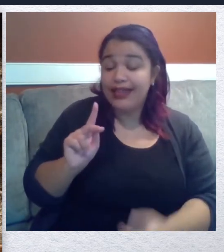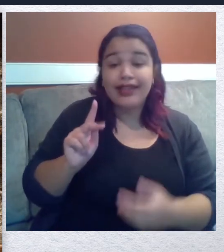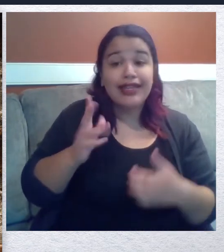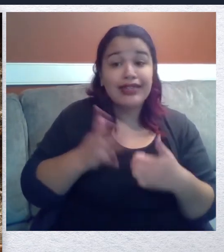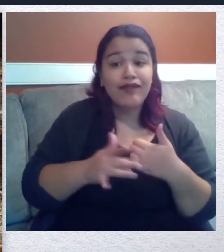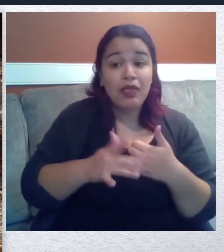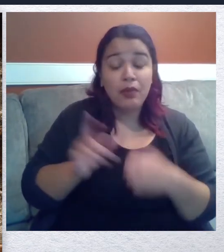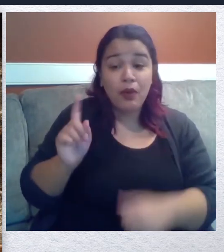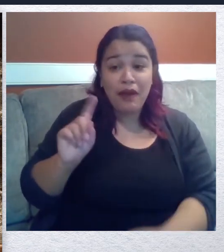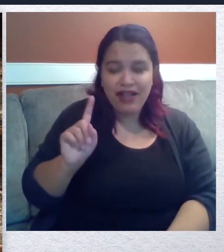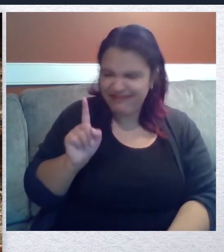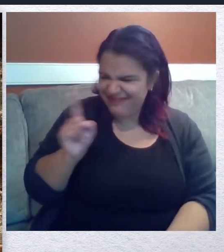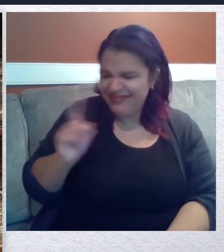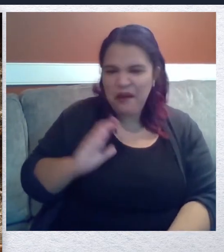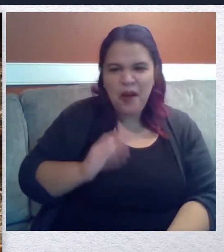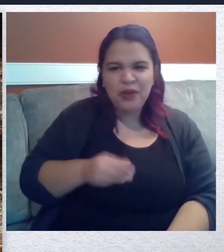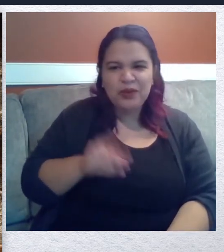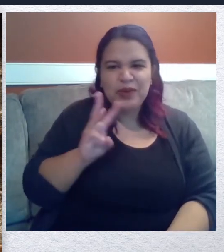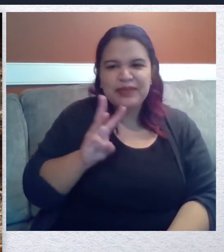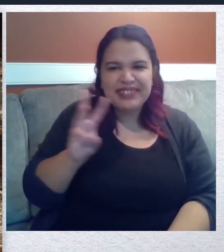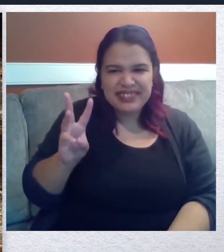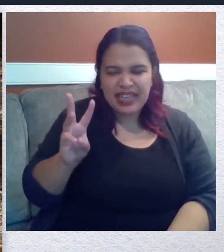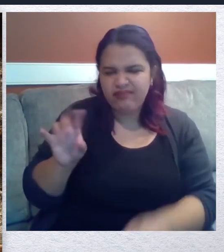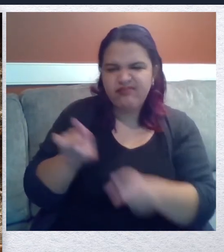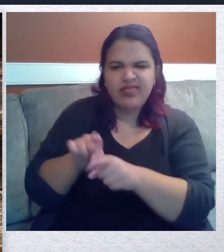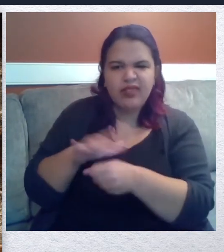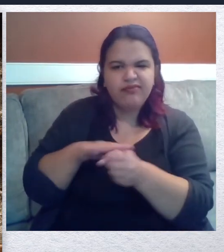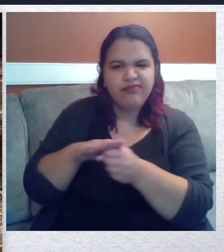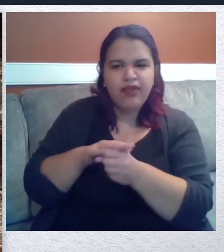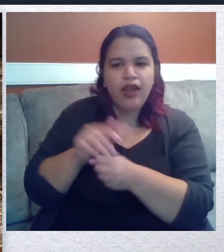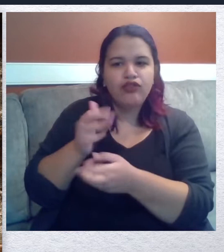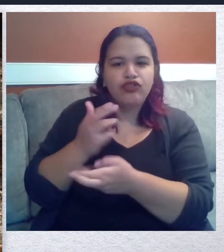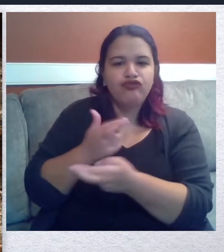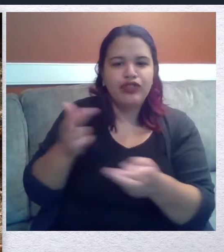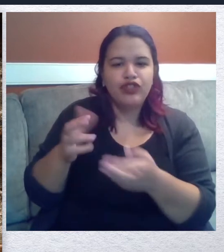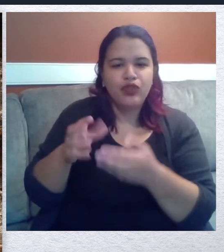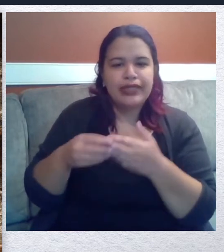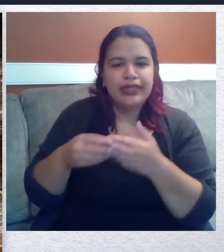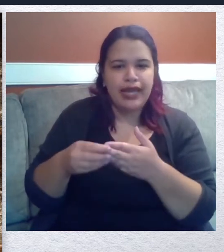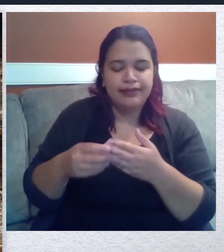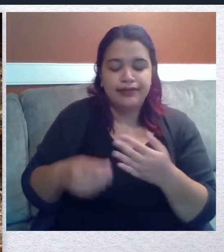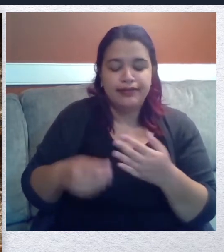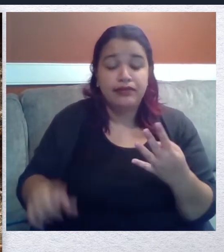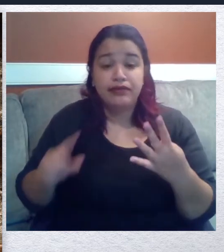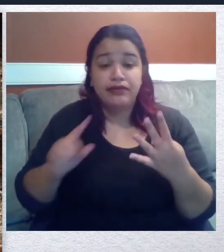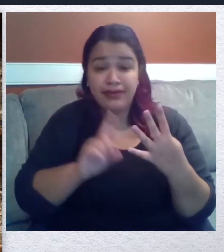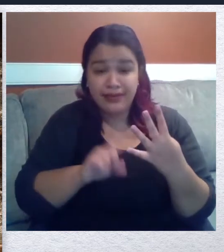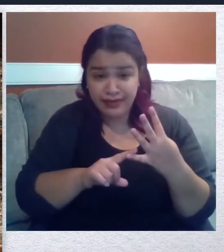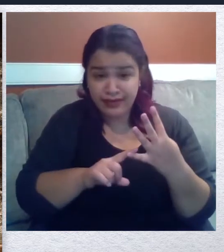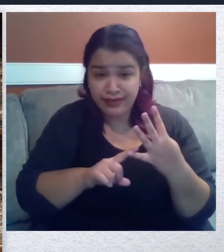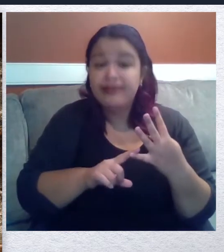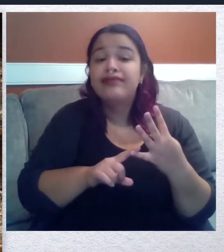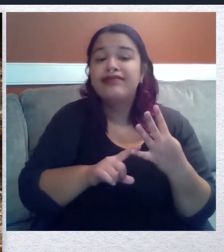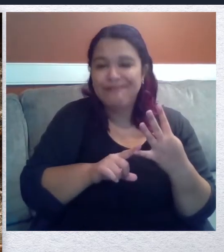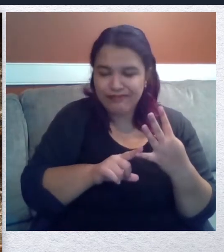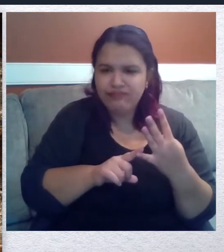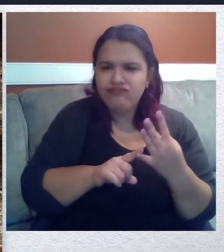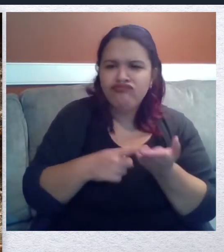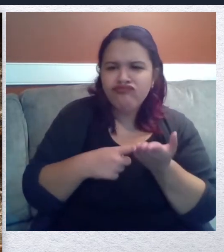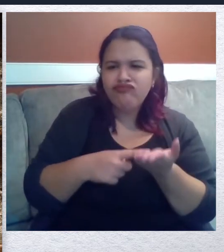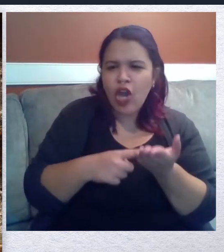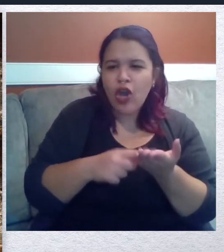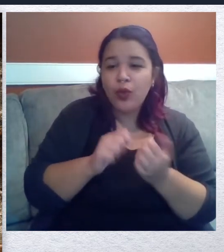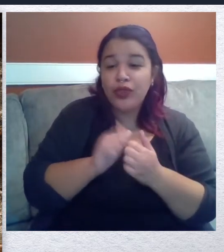guide. Discuss needed accommodations with the candidate and provide them as you would for a traditional